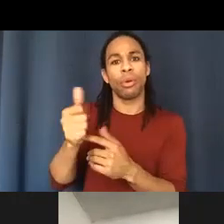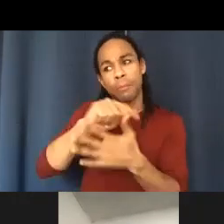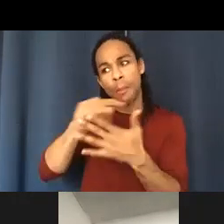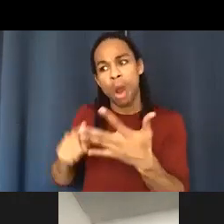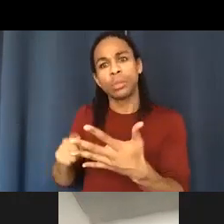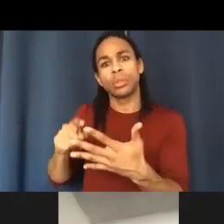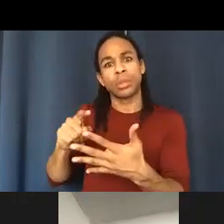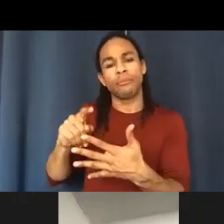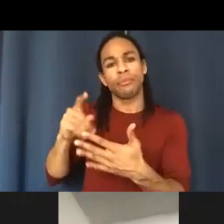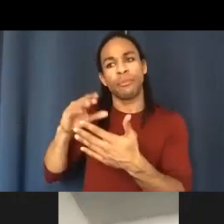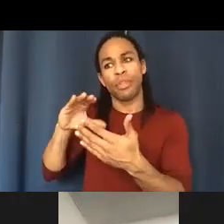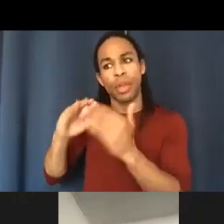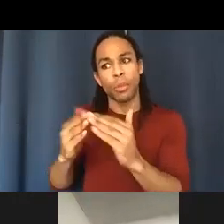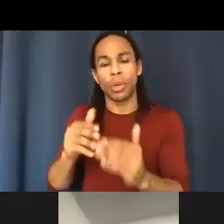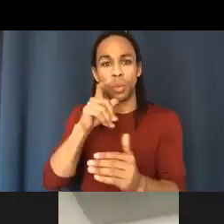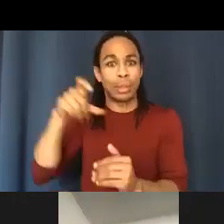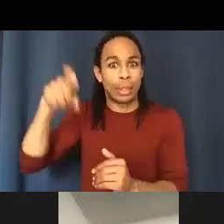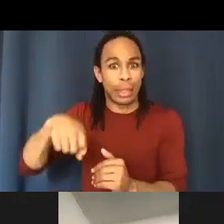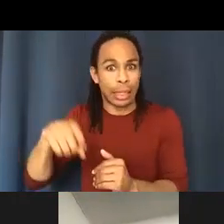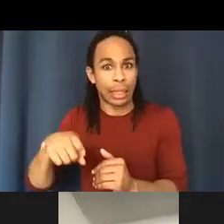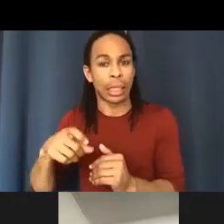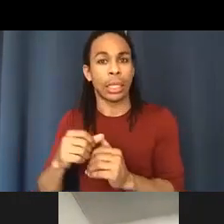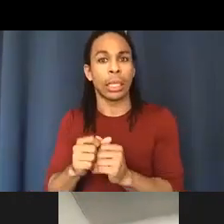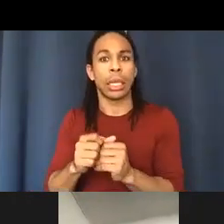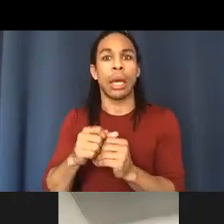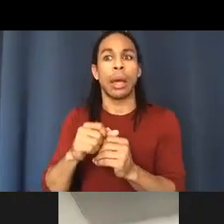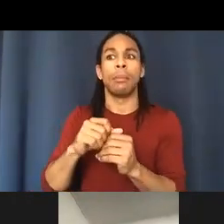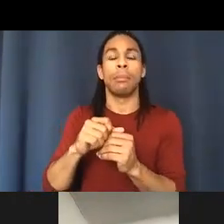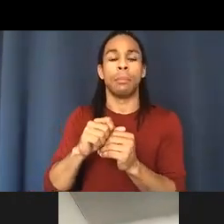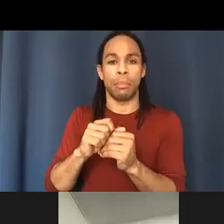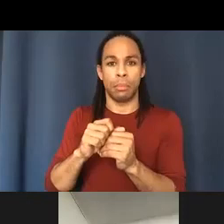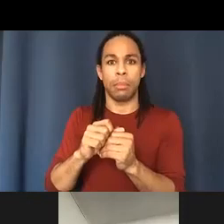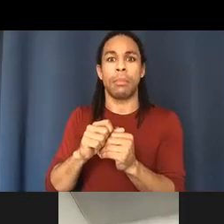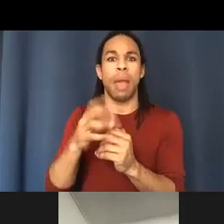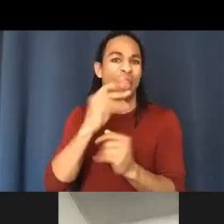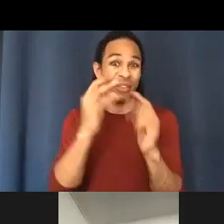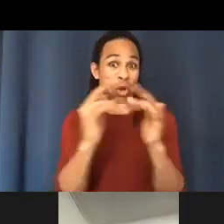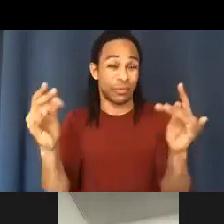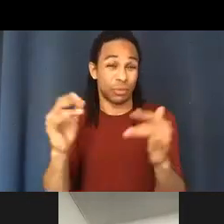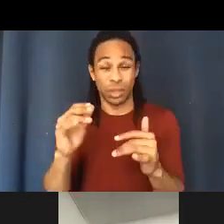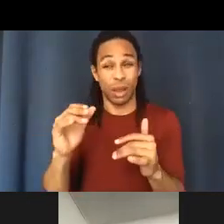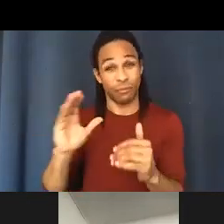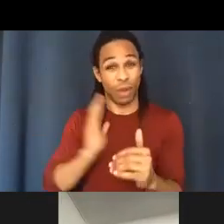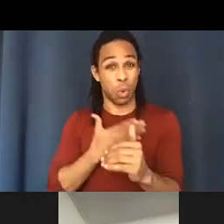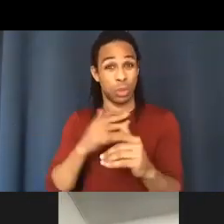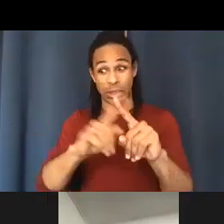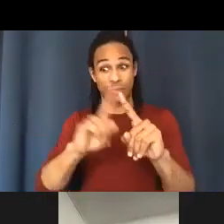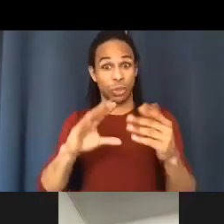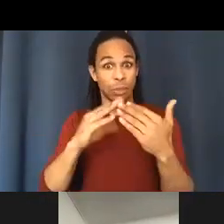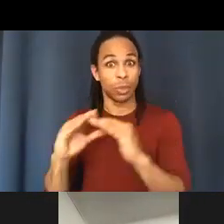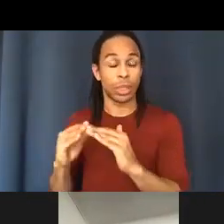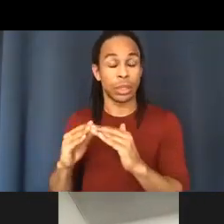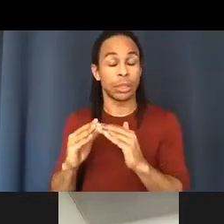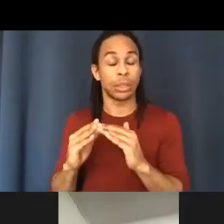And that we are walking and really thinking about the needs of the communities and put on the table health questions that are often